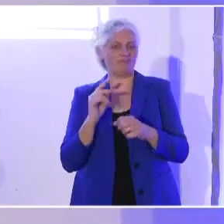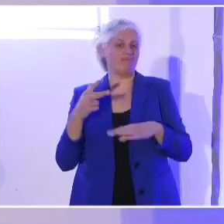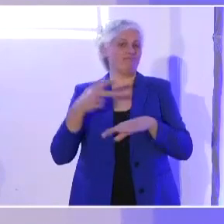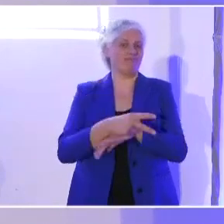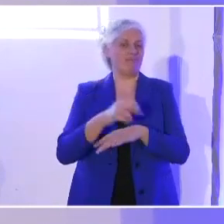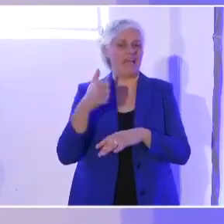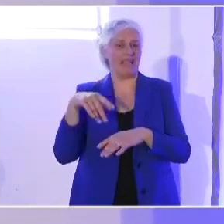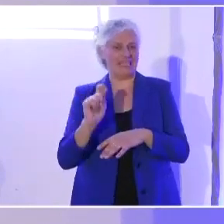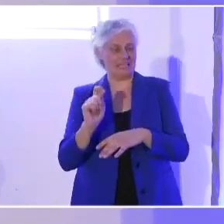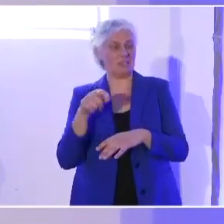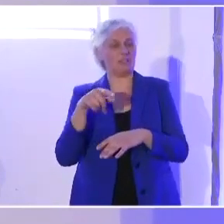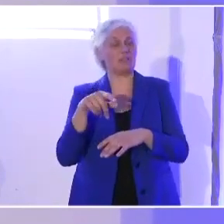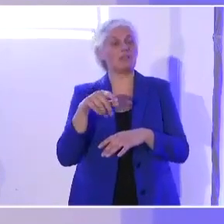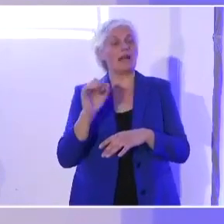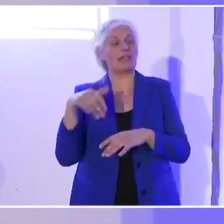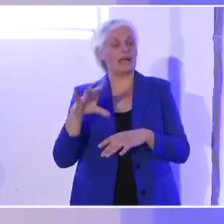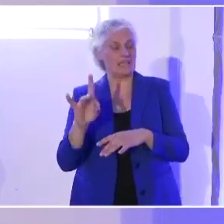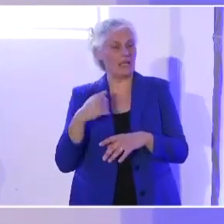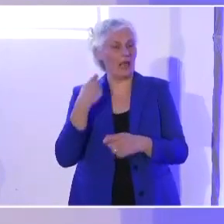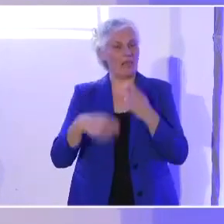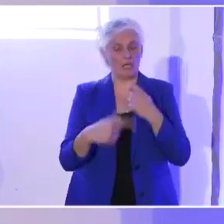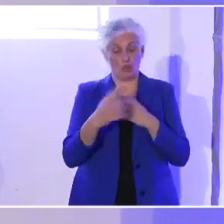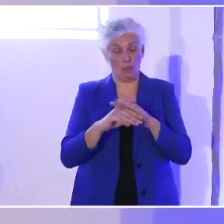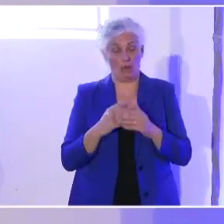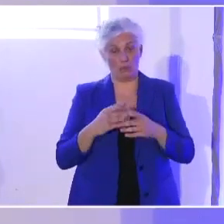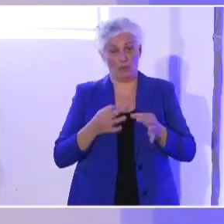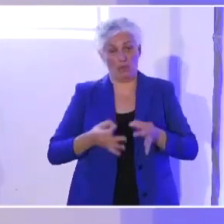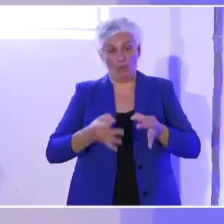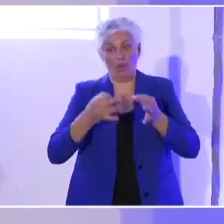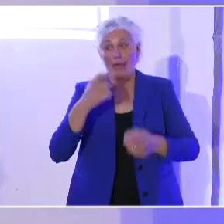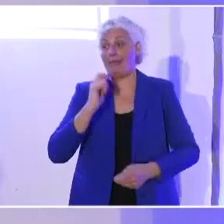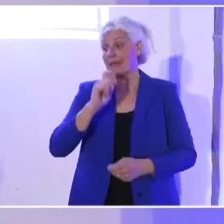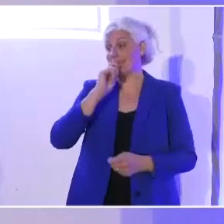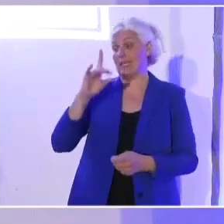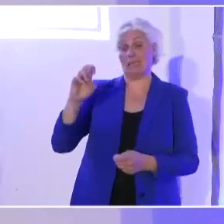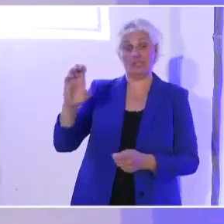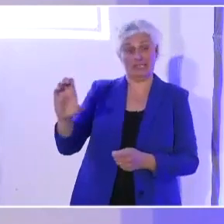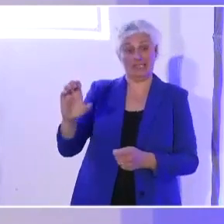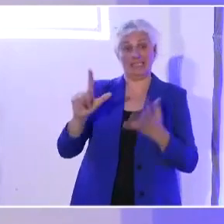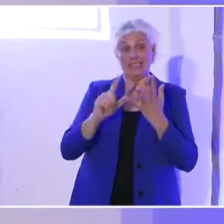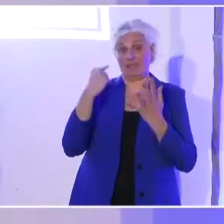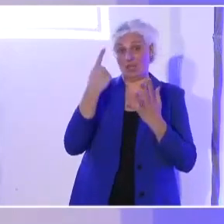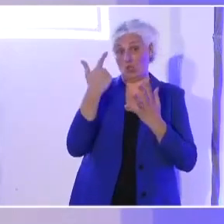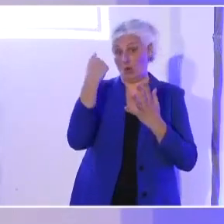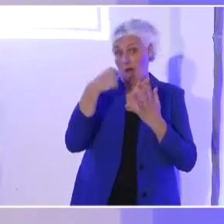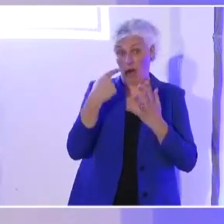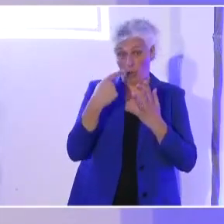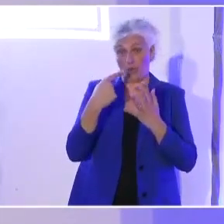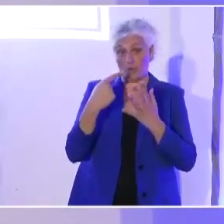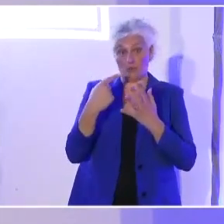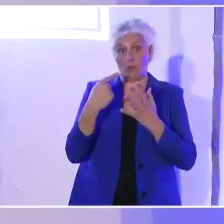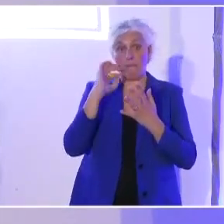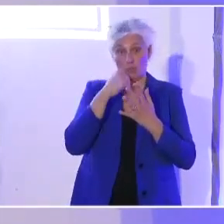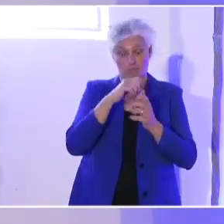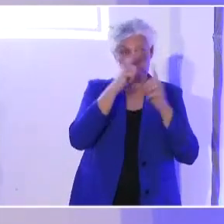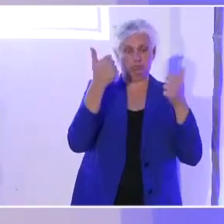they didn't become aware of this for a period of 2 months. They reported it to the DPC within 72 hours of becoming aware of it.